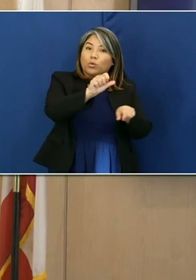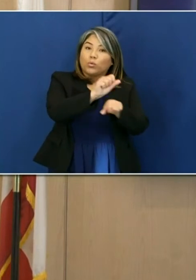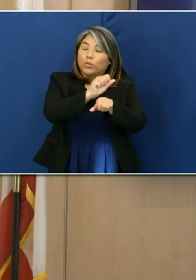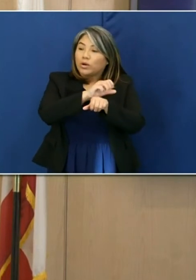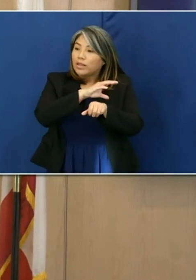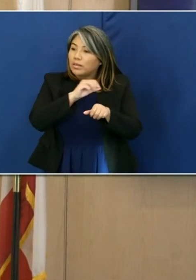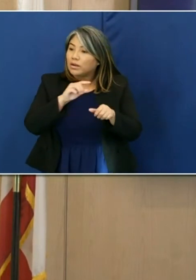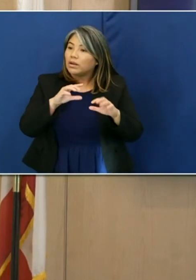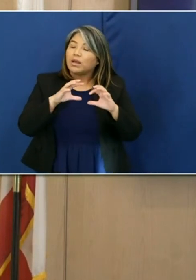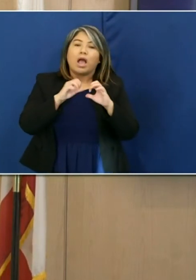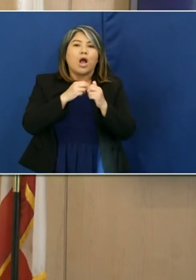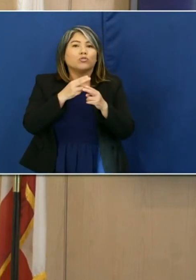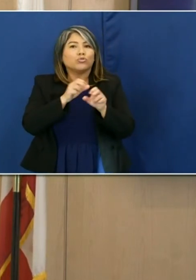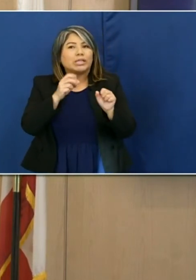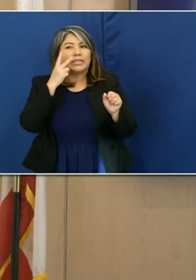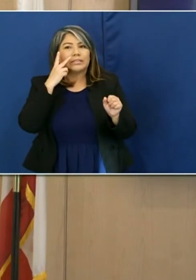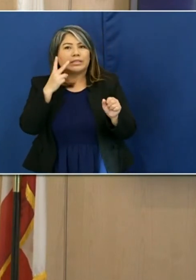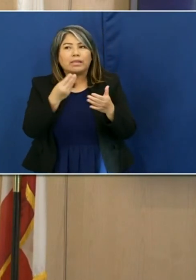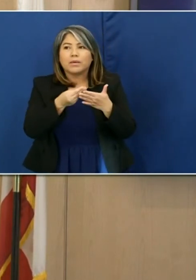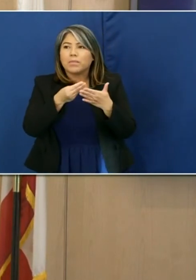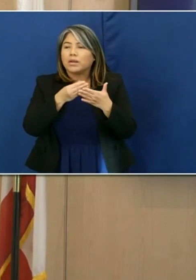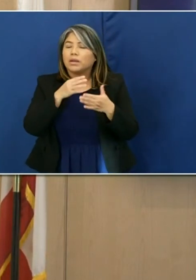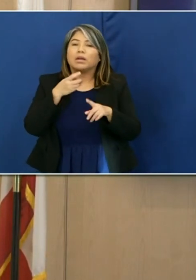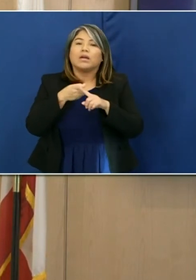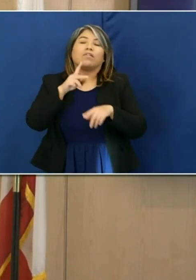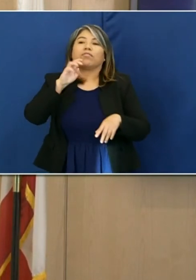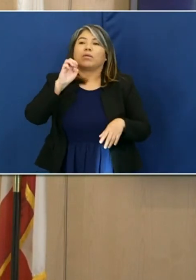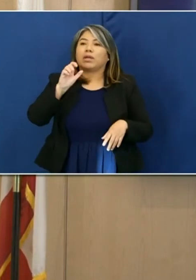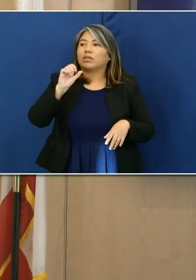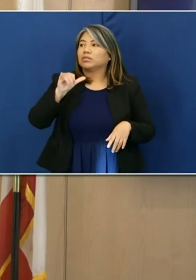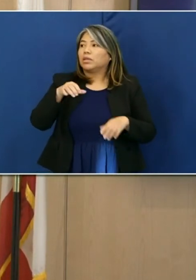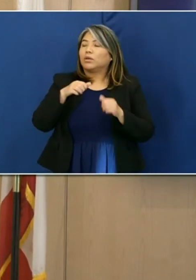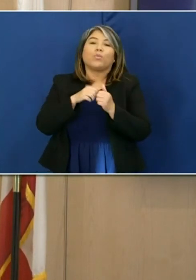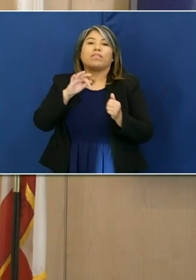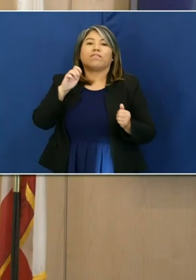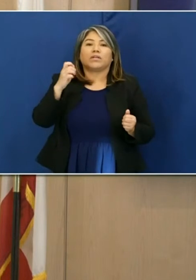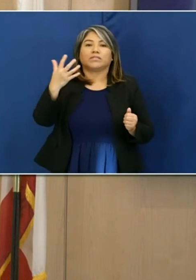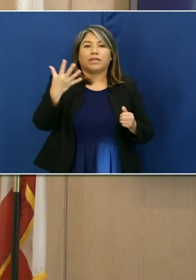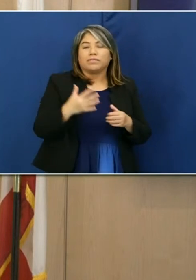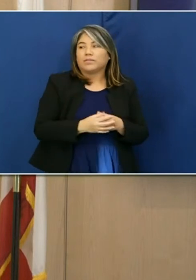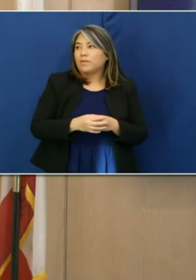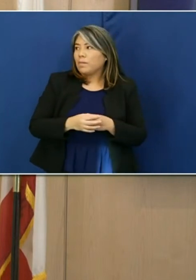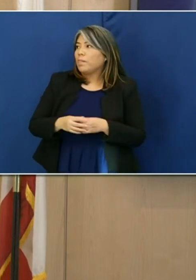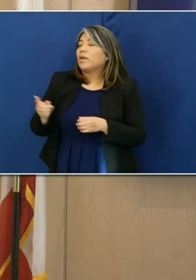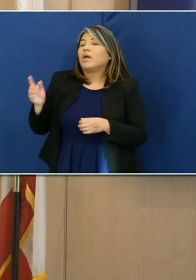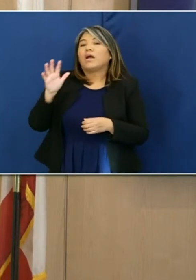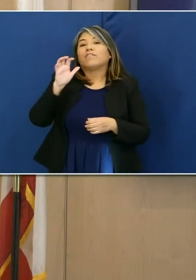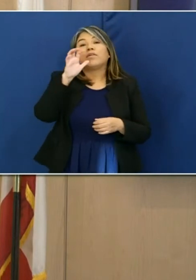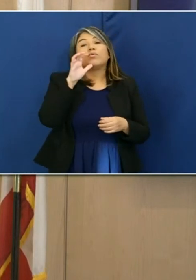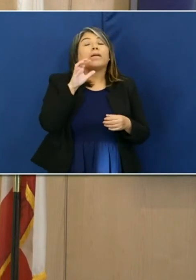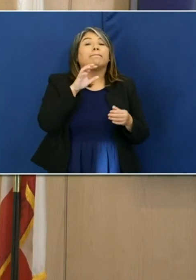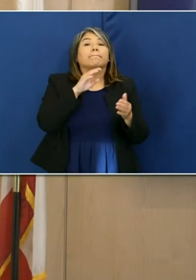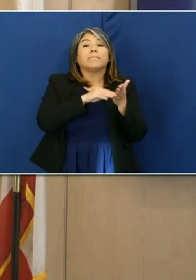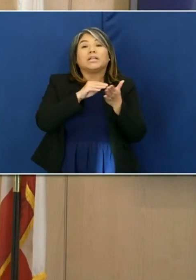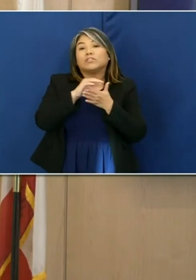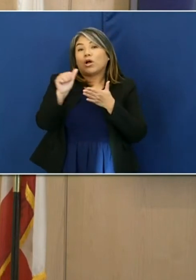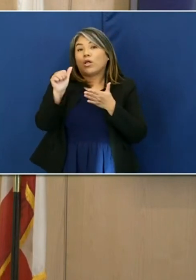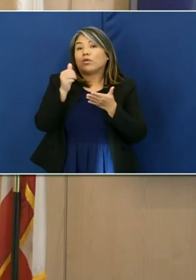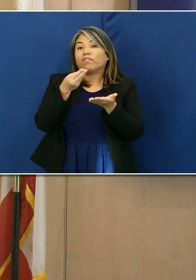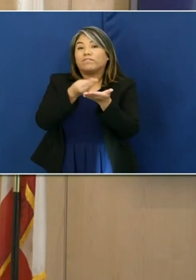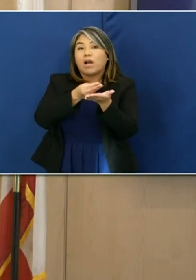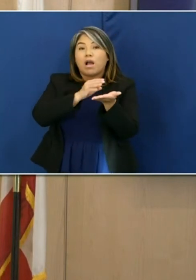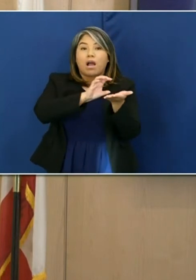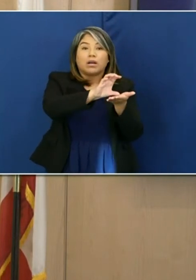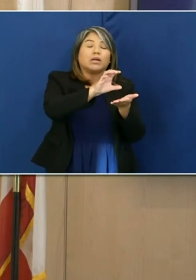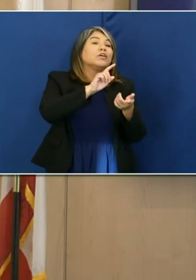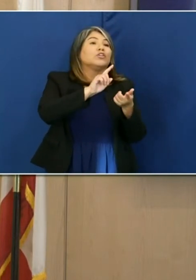soon could they see the money? This question is from Kelsey with Fox 5. Yeah, the $500 million fund is designed to